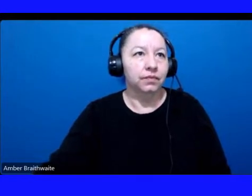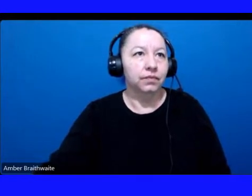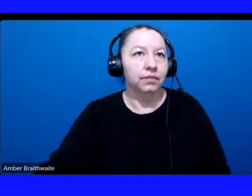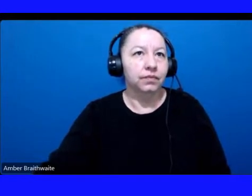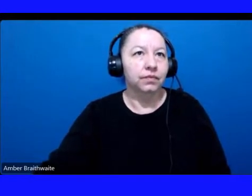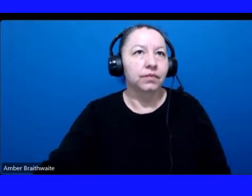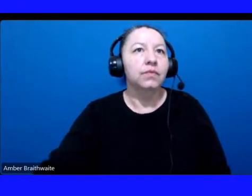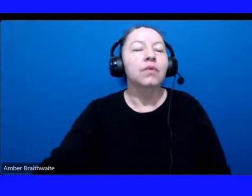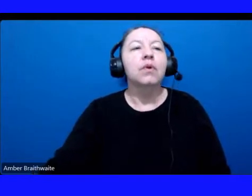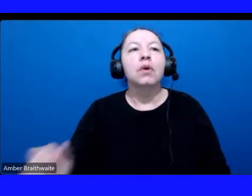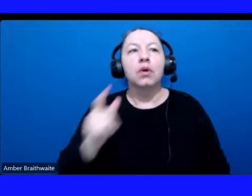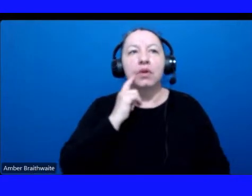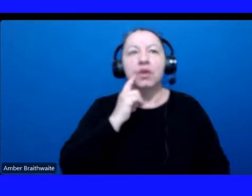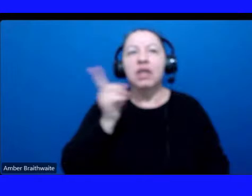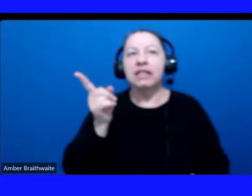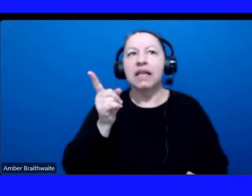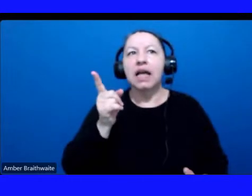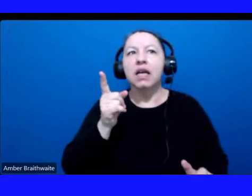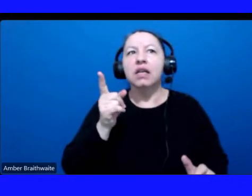resolution.